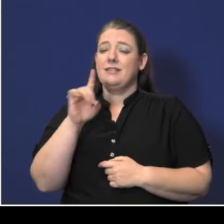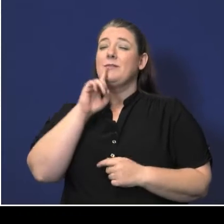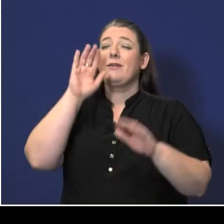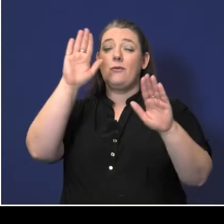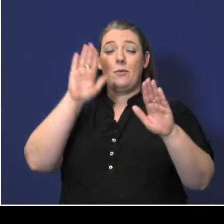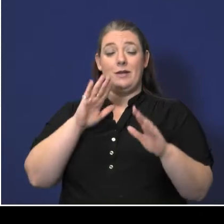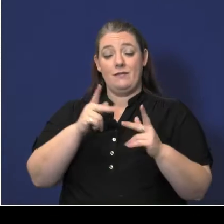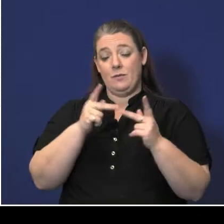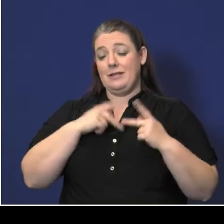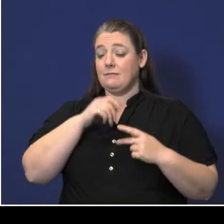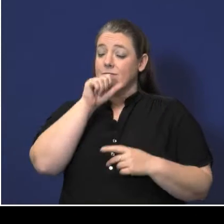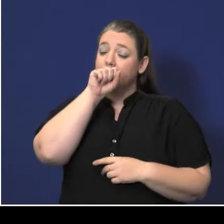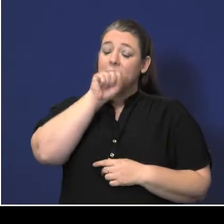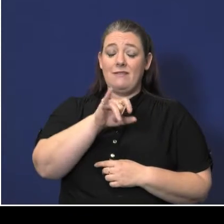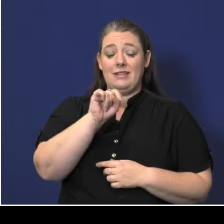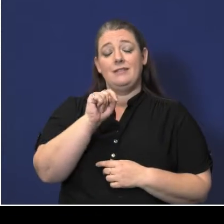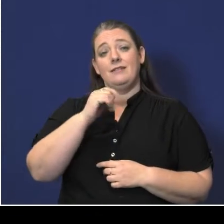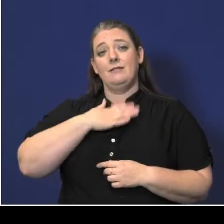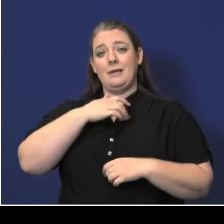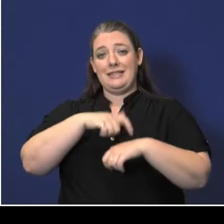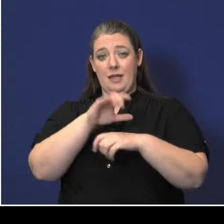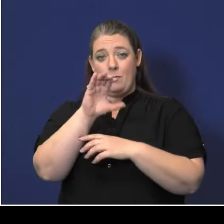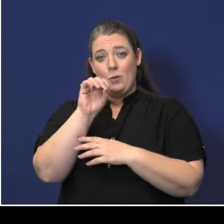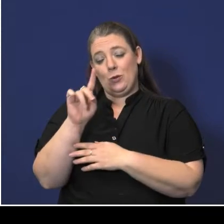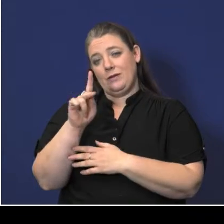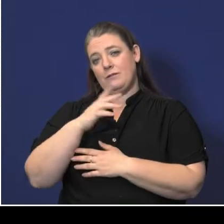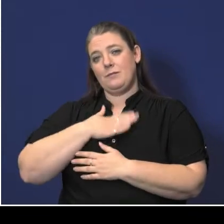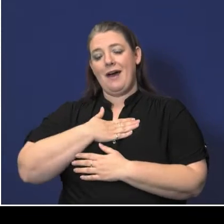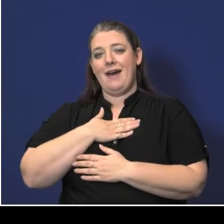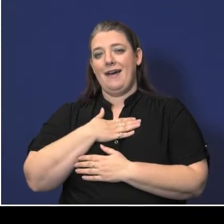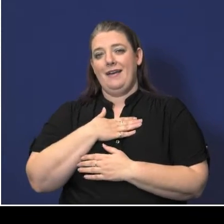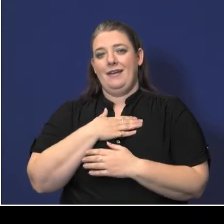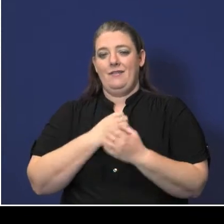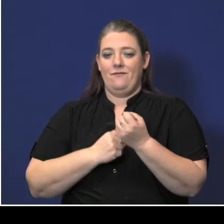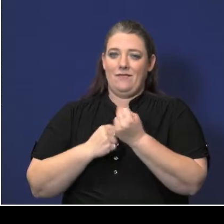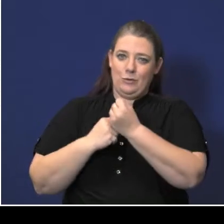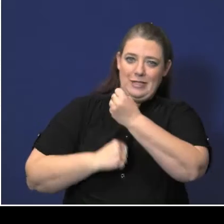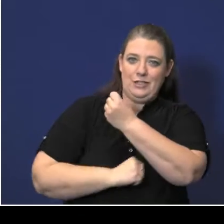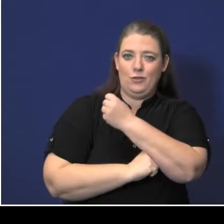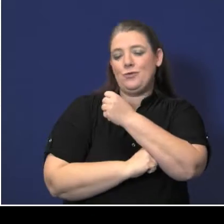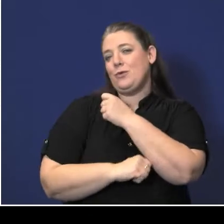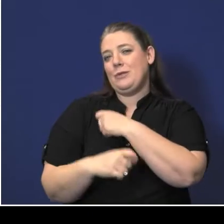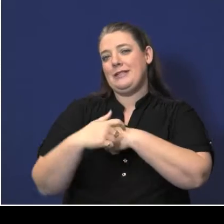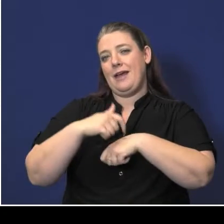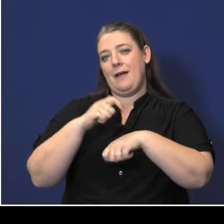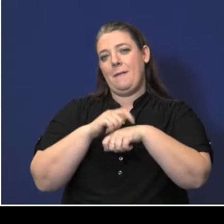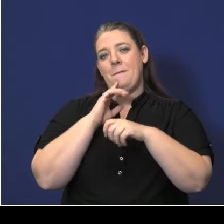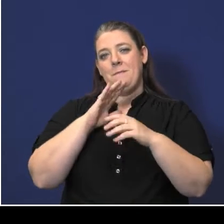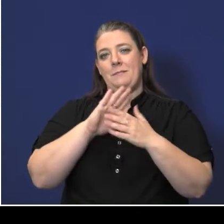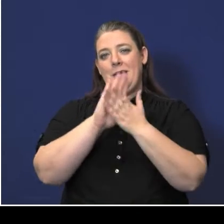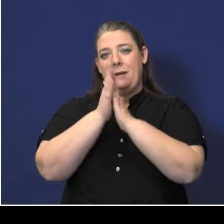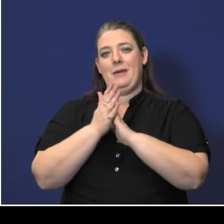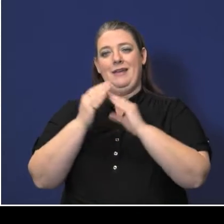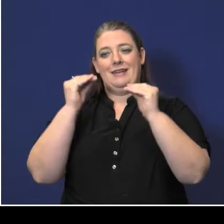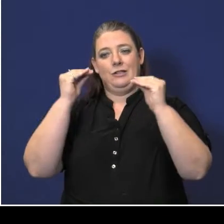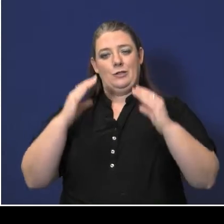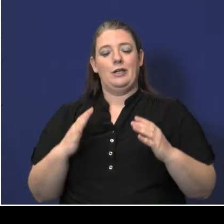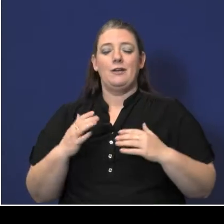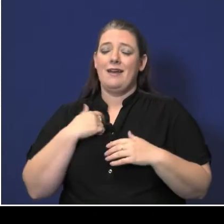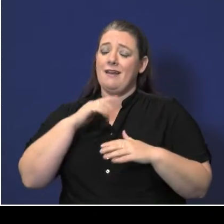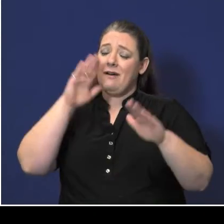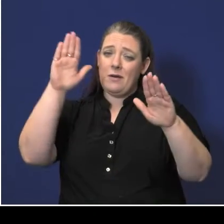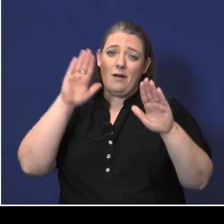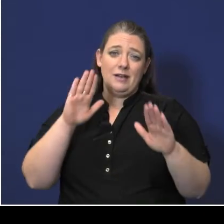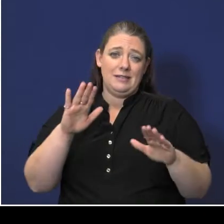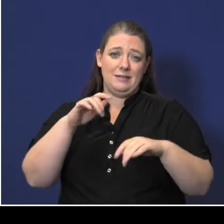it. My time at Cook was my foundational period of being an educator. I had a wonderful time